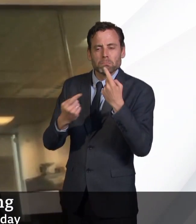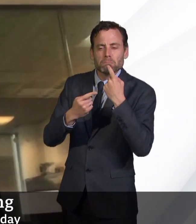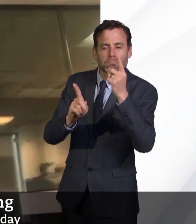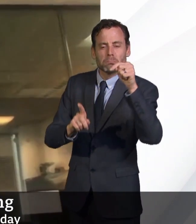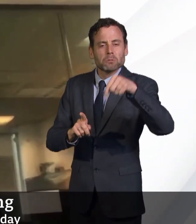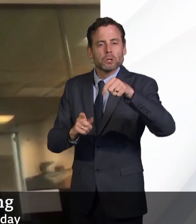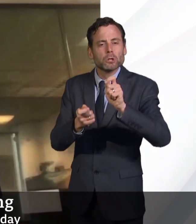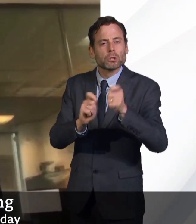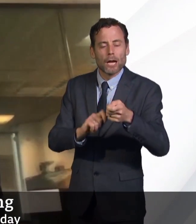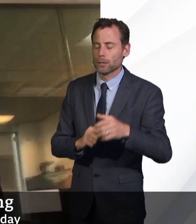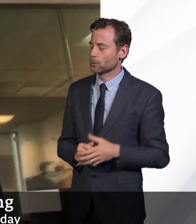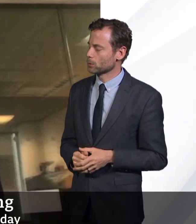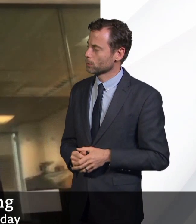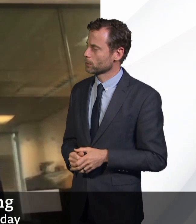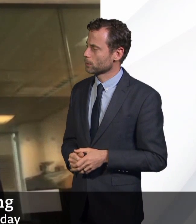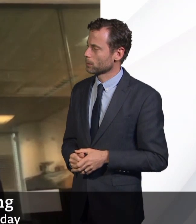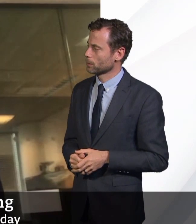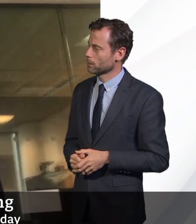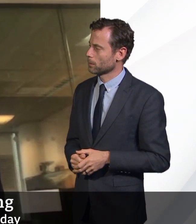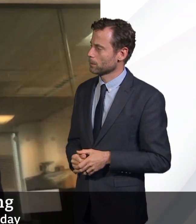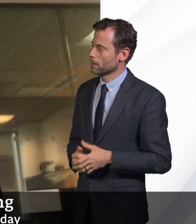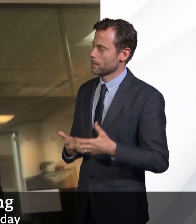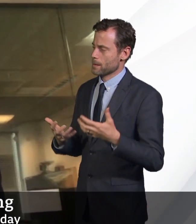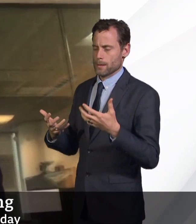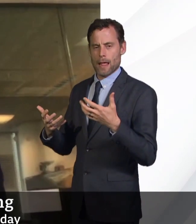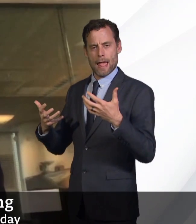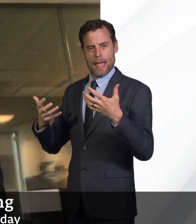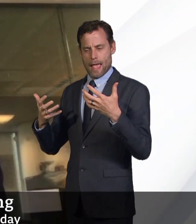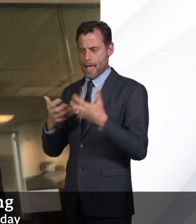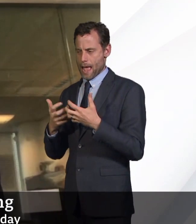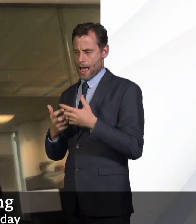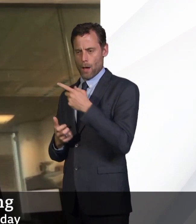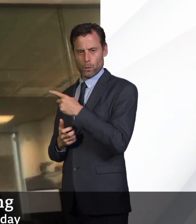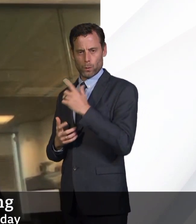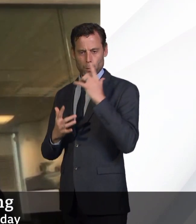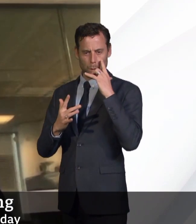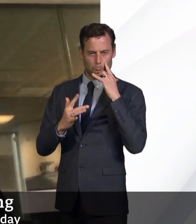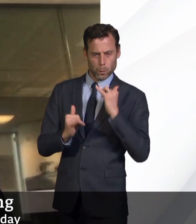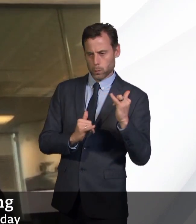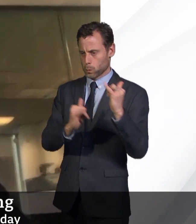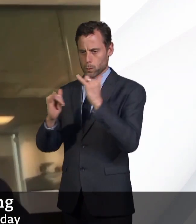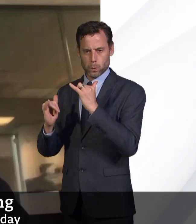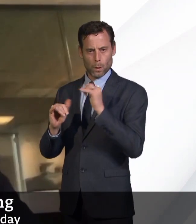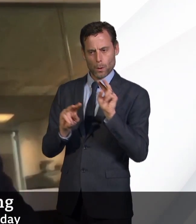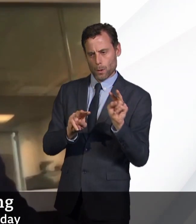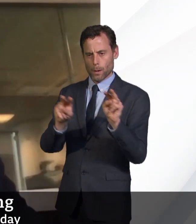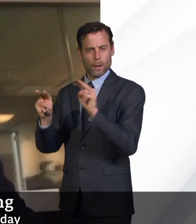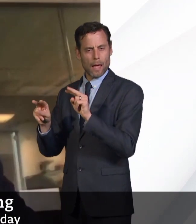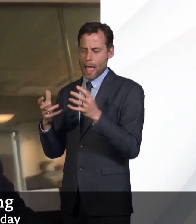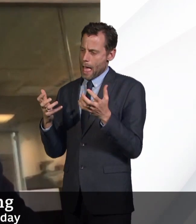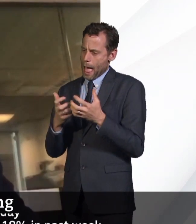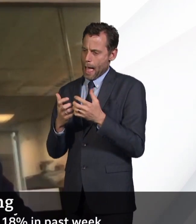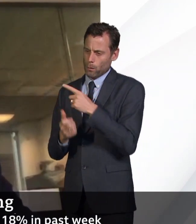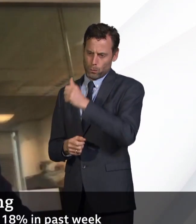going to monitor whether or not you've been able to do that without risking a resurgence of